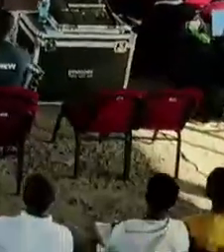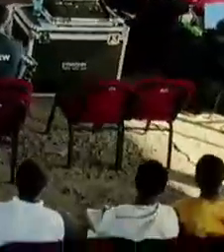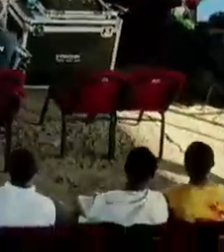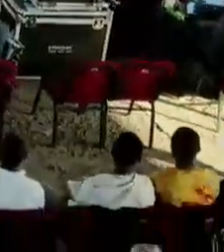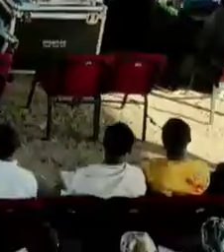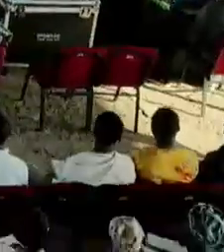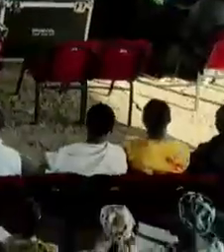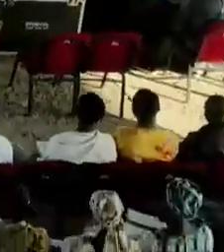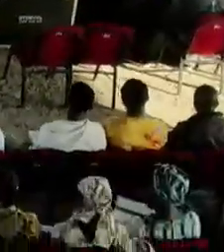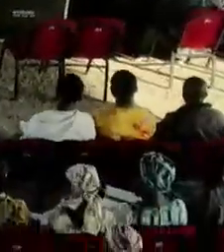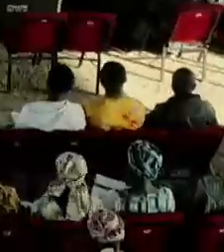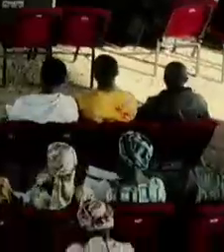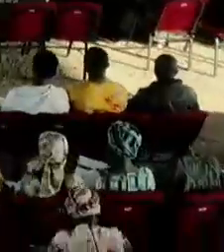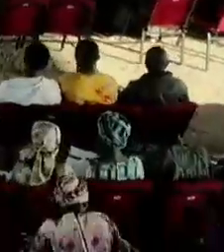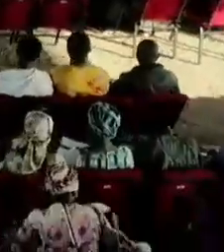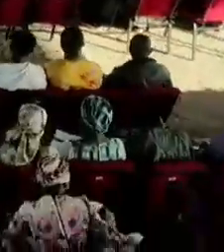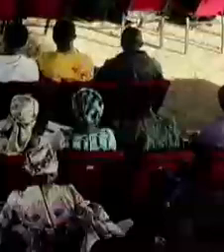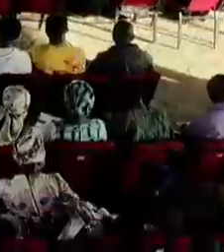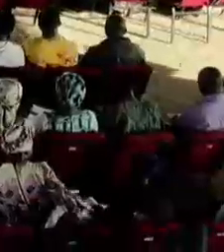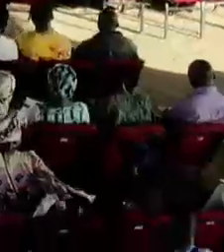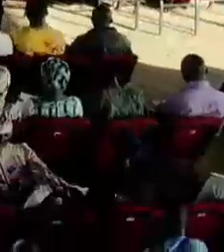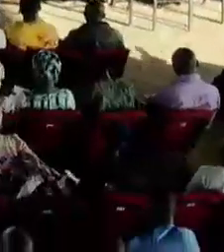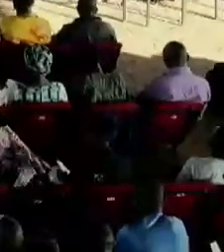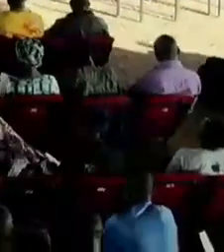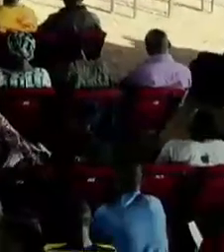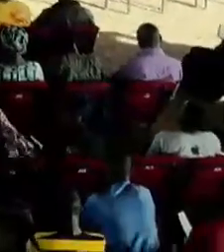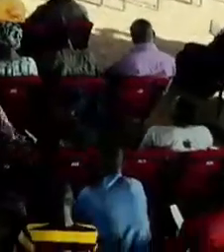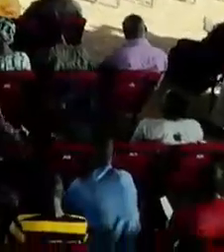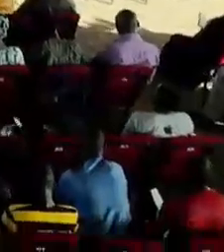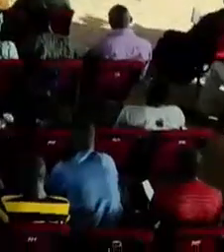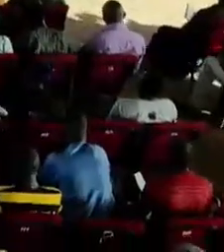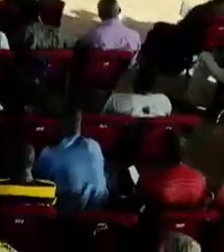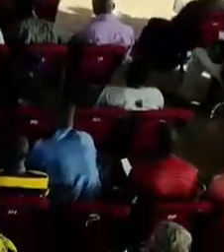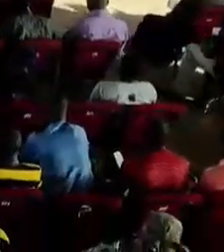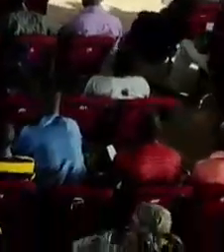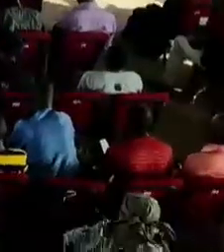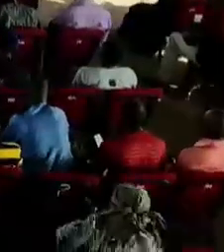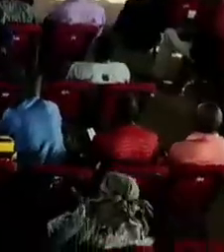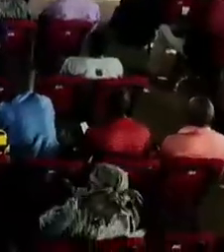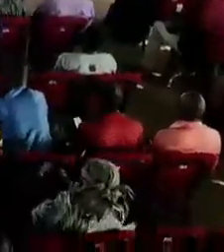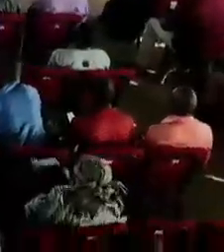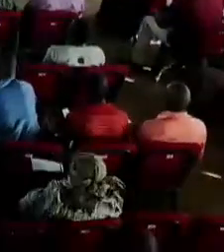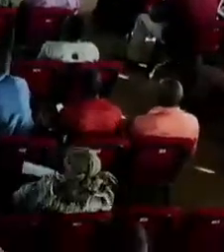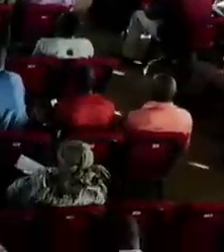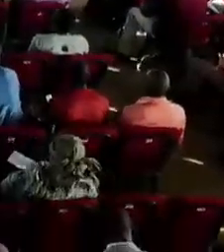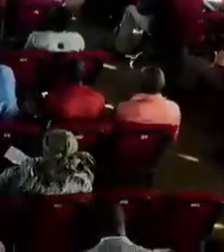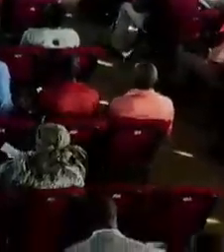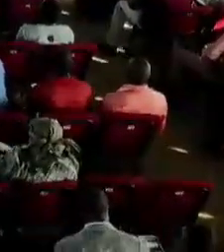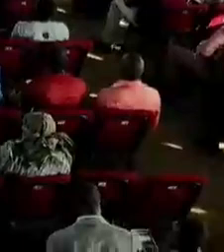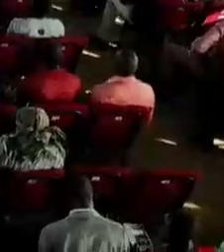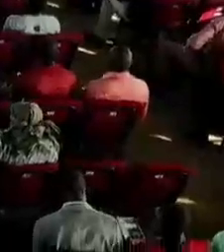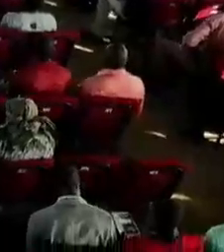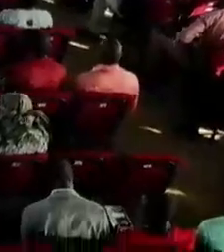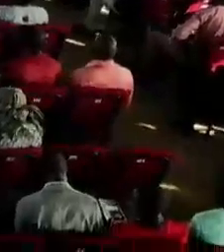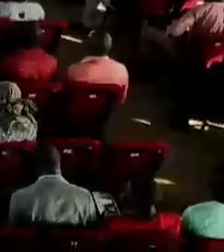the calling of the ministry. When God calls us, He makes us to understand that we're there for